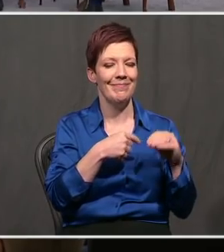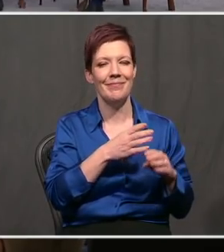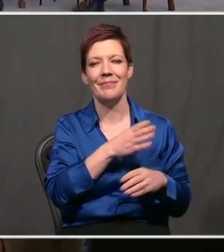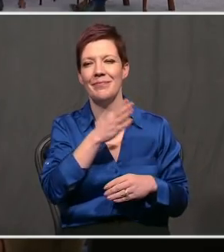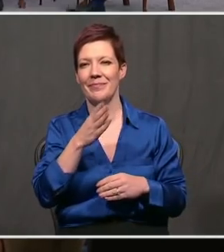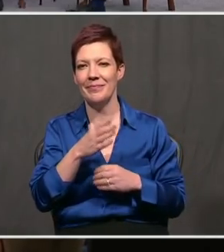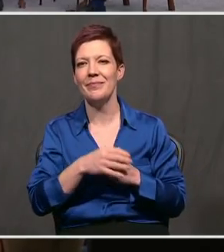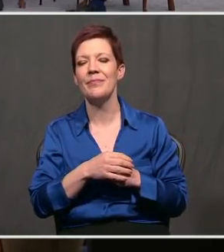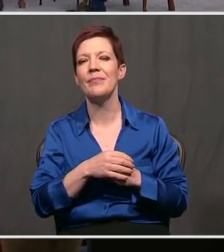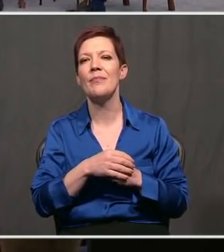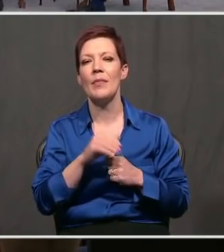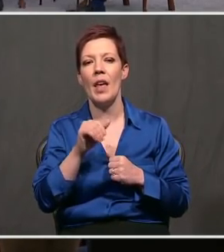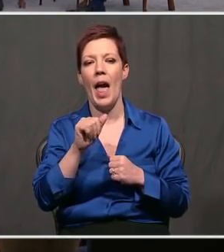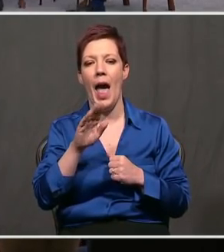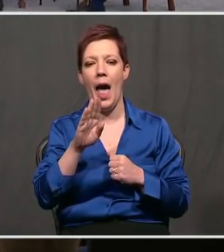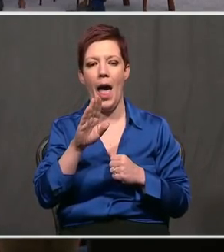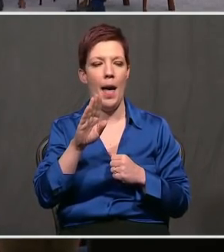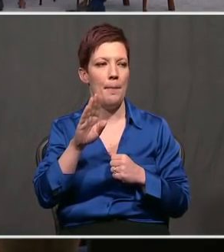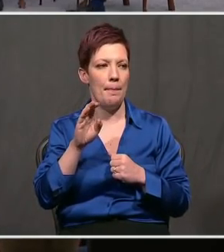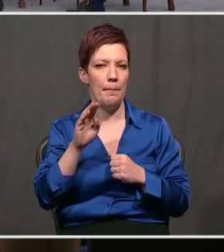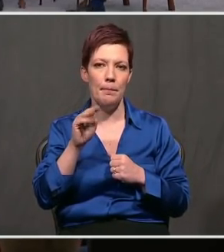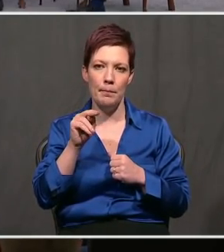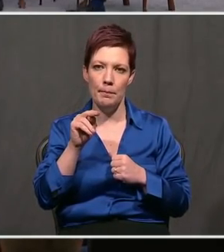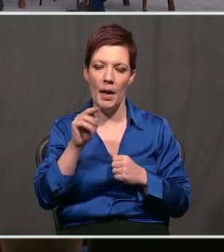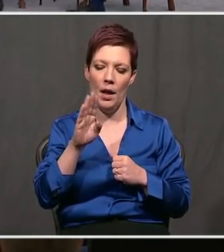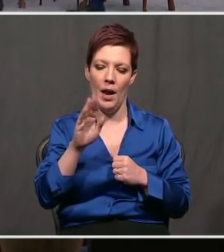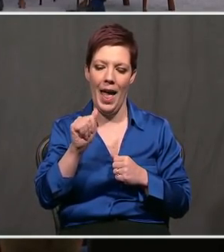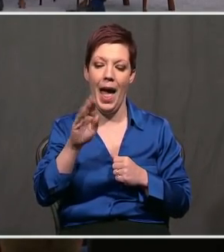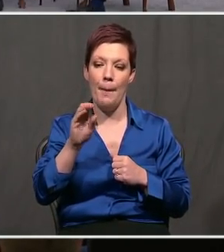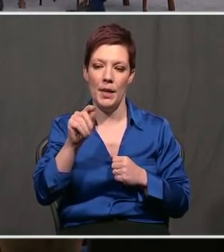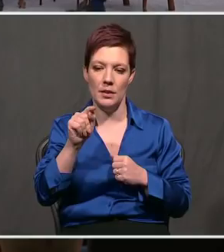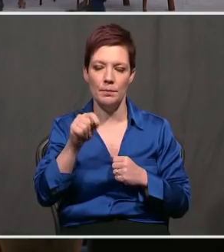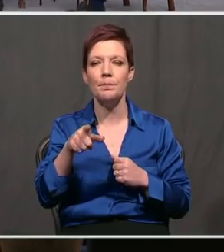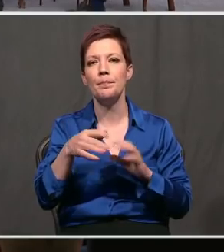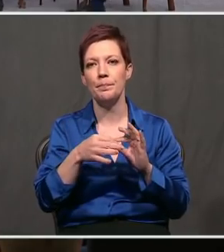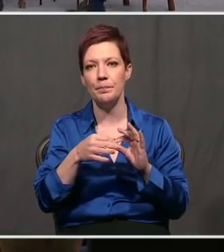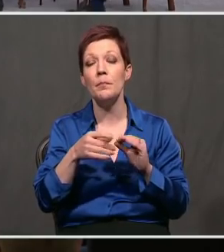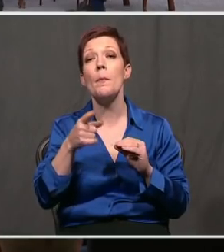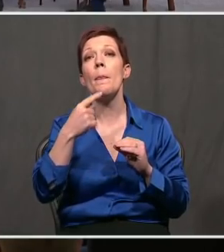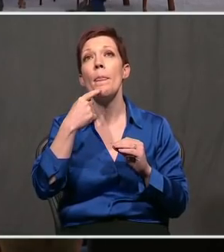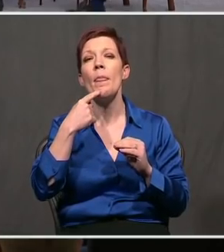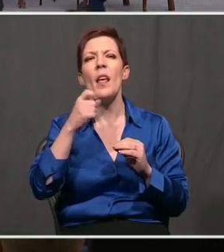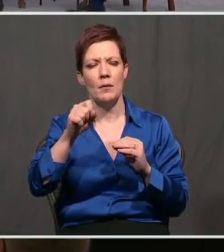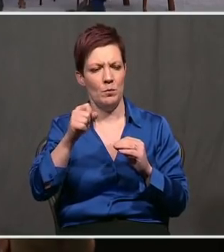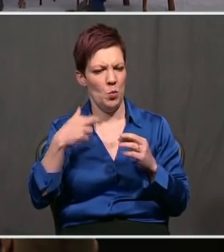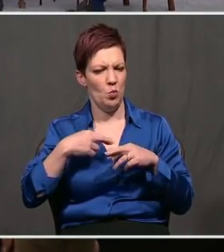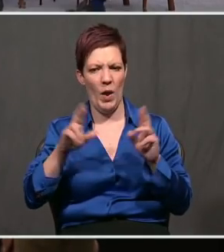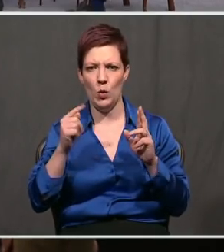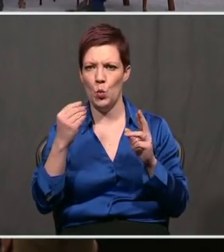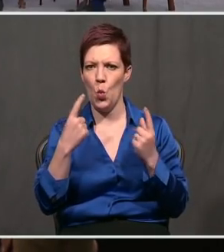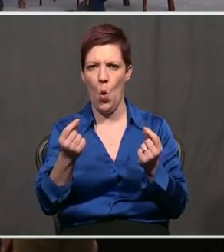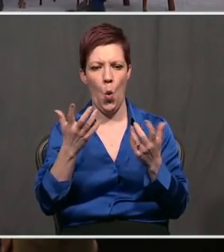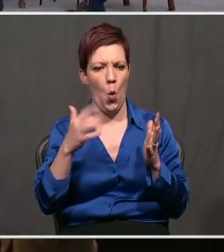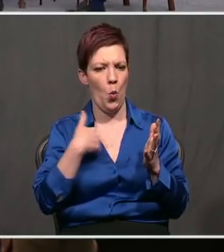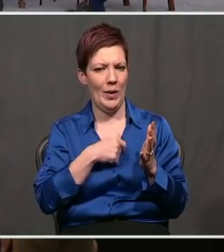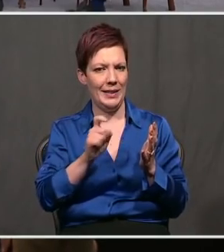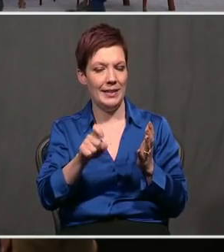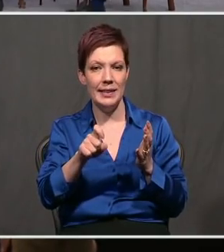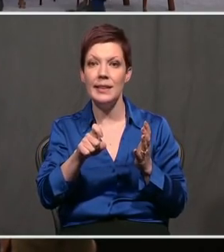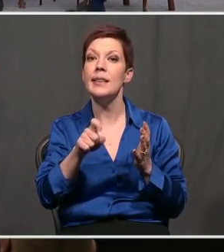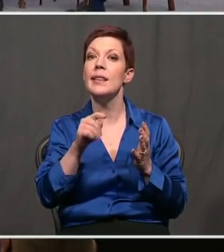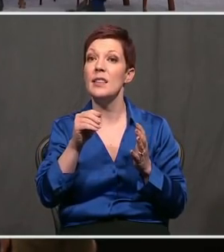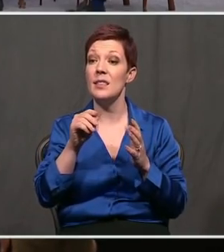Listen, we're ready to go. All we need are the tests and the vaccines, and once we get them, they should be